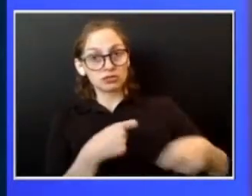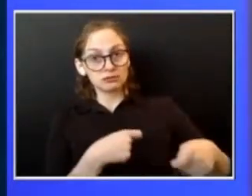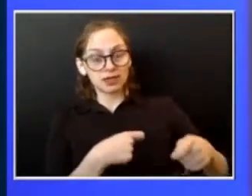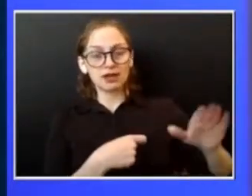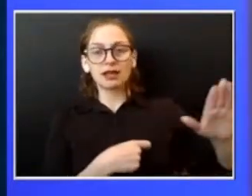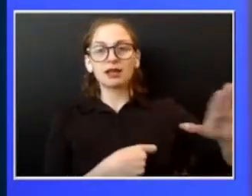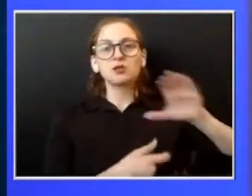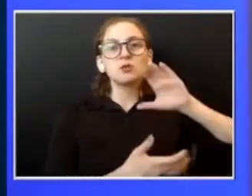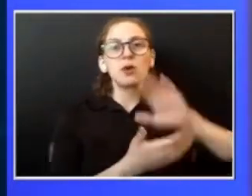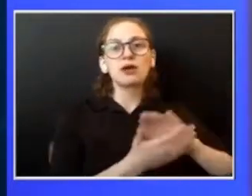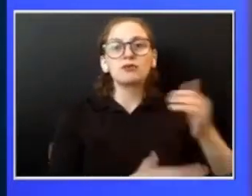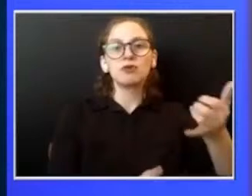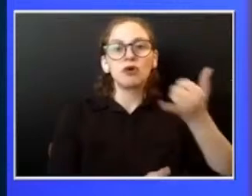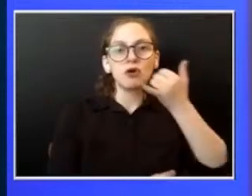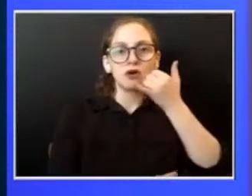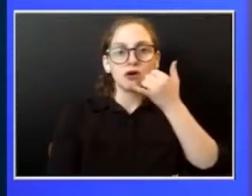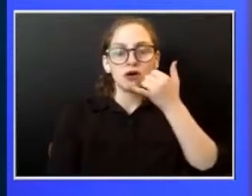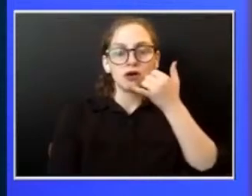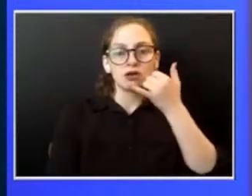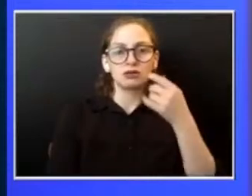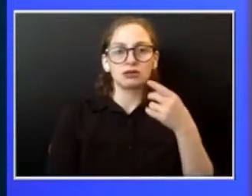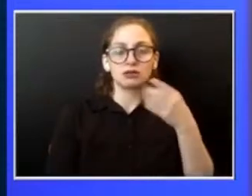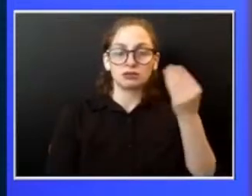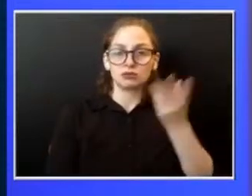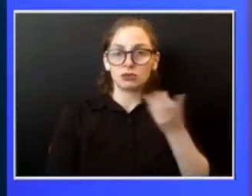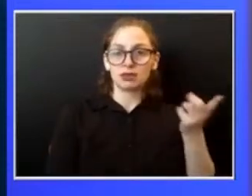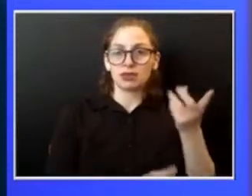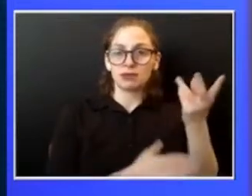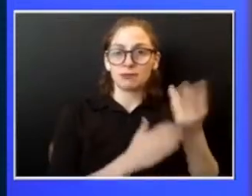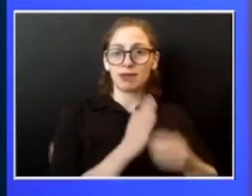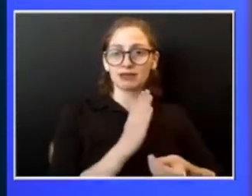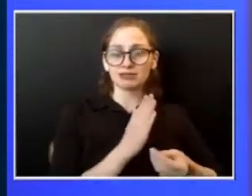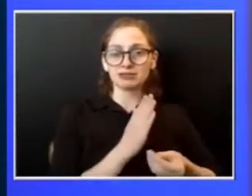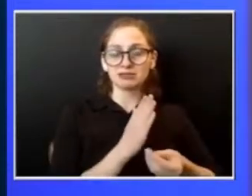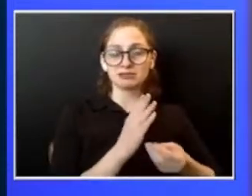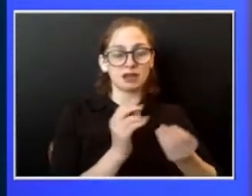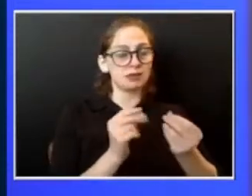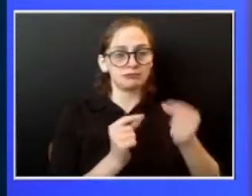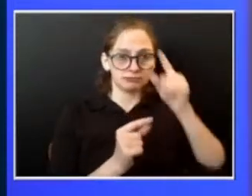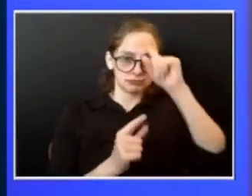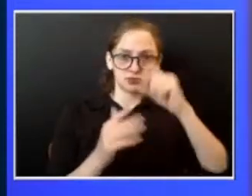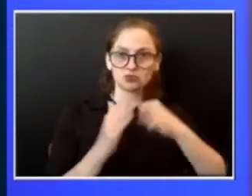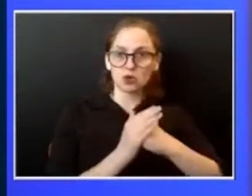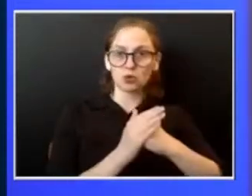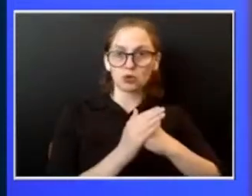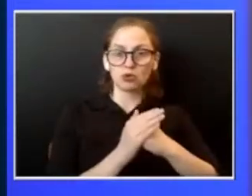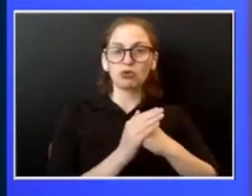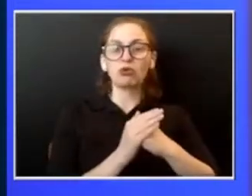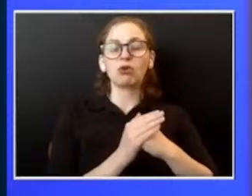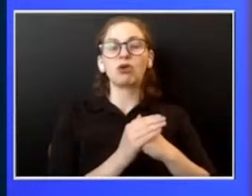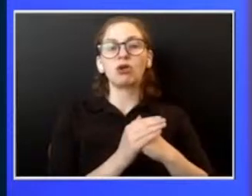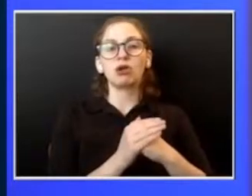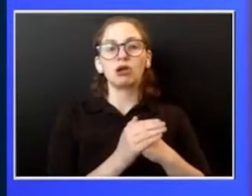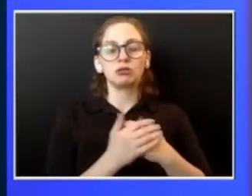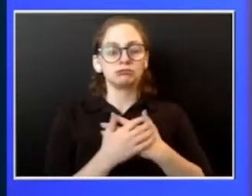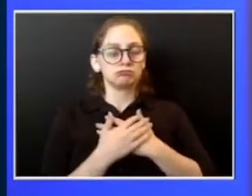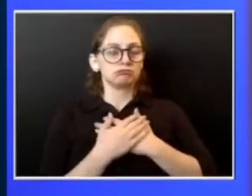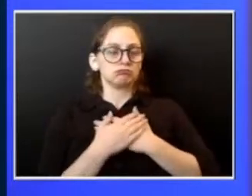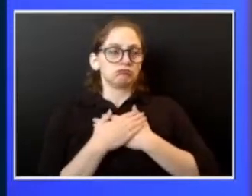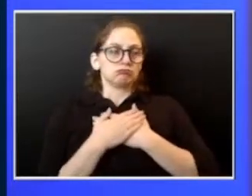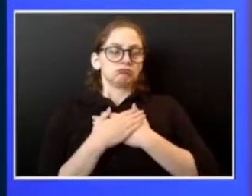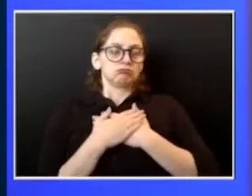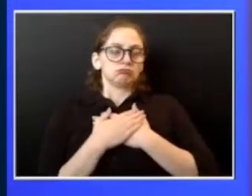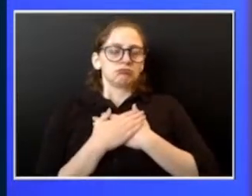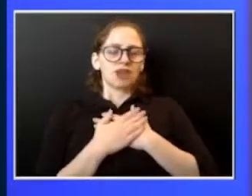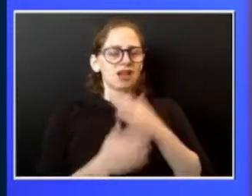said he had passed. Suddenly, he had a stroke, passed away. I was just, oh my gosh, Sherry, I'm so sorry. She